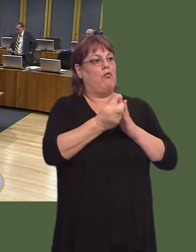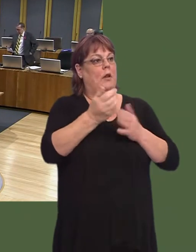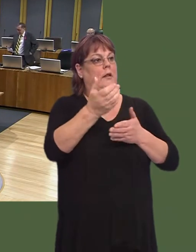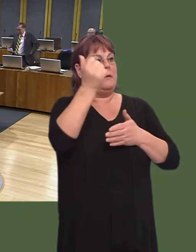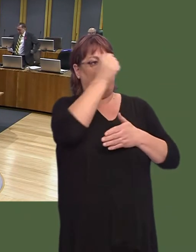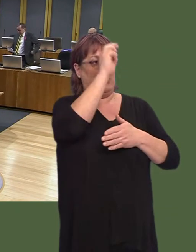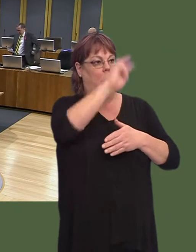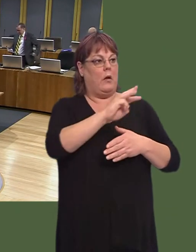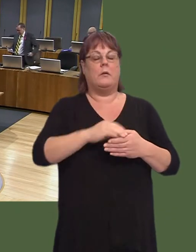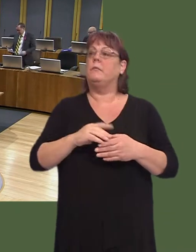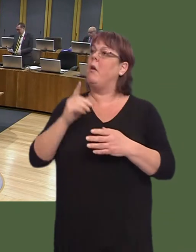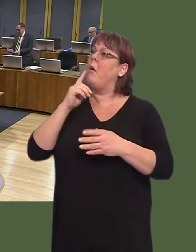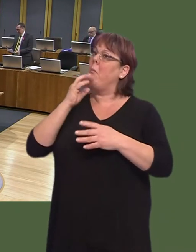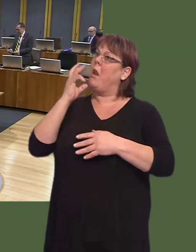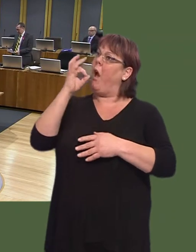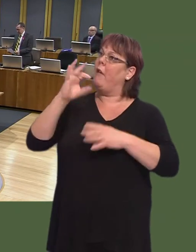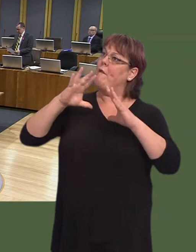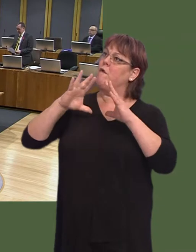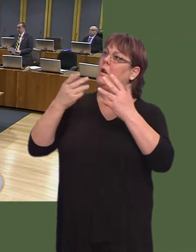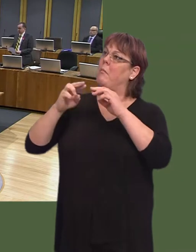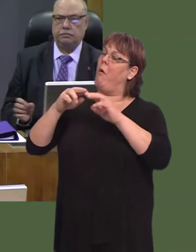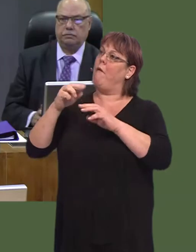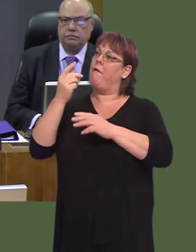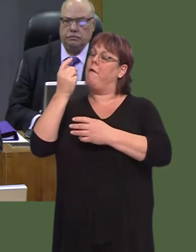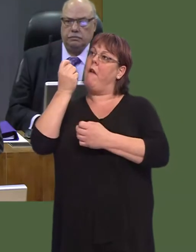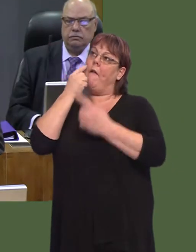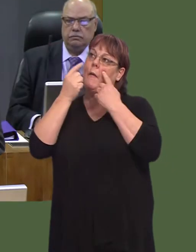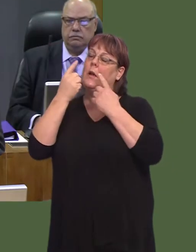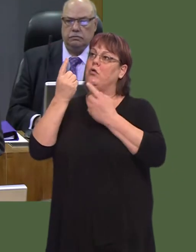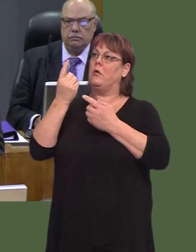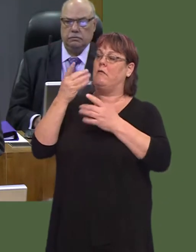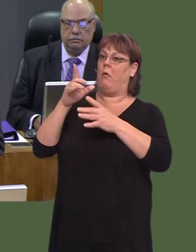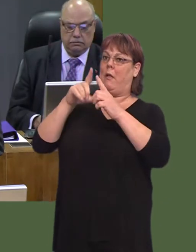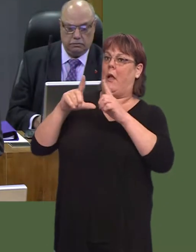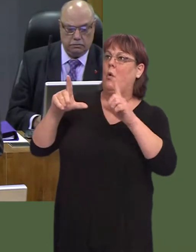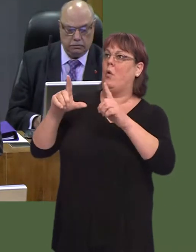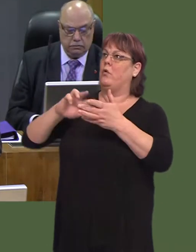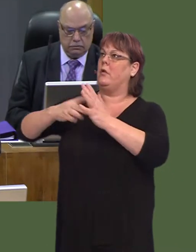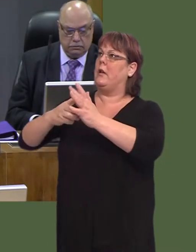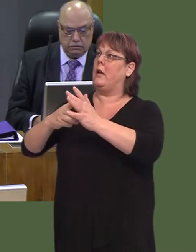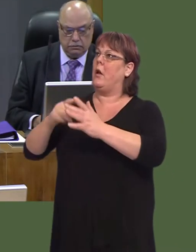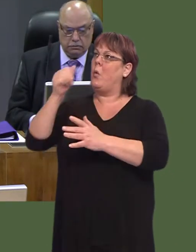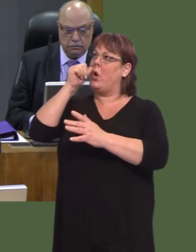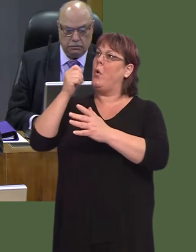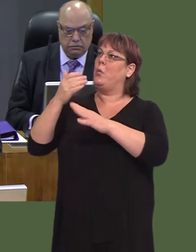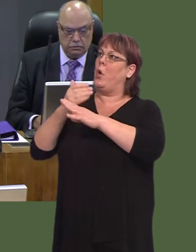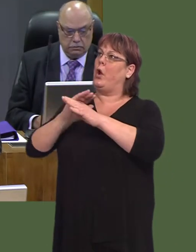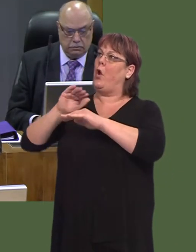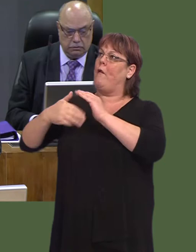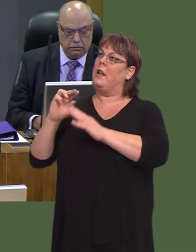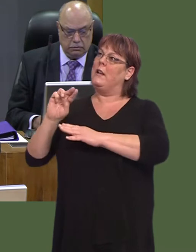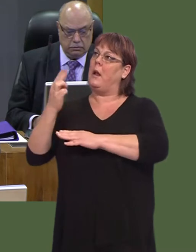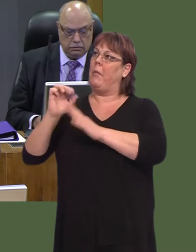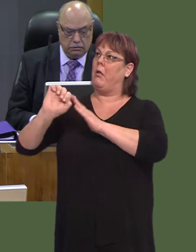of Information request put forward by the Residential Landlords Association, Rent Smart Wales is currently operating at over double